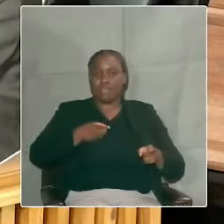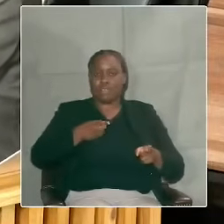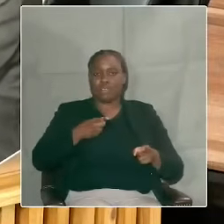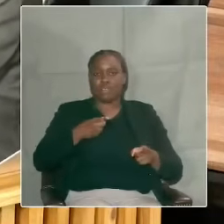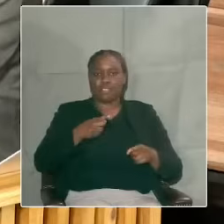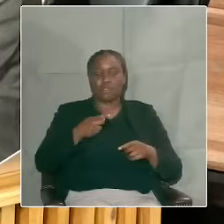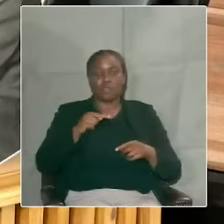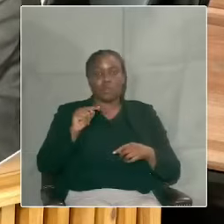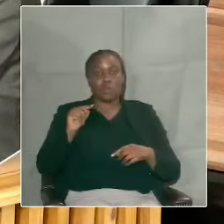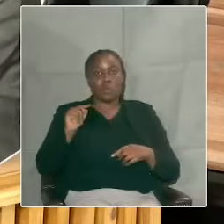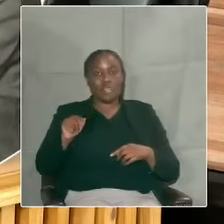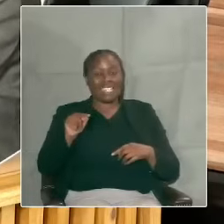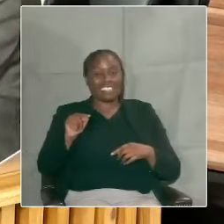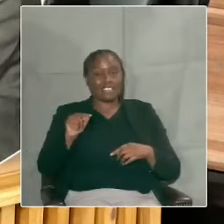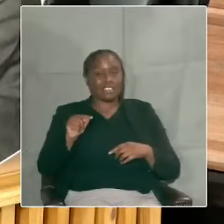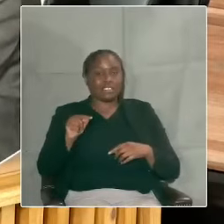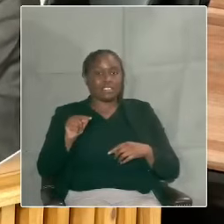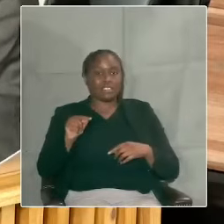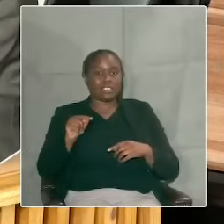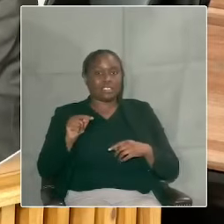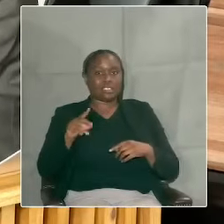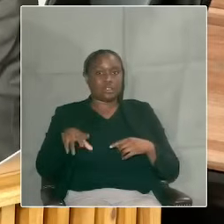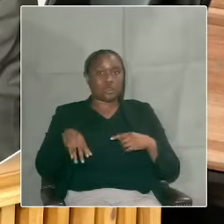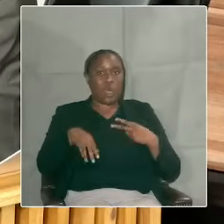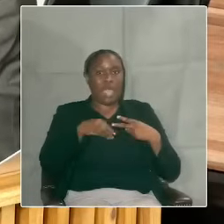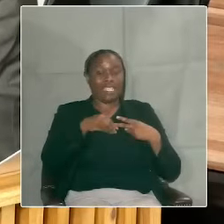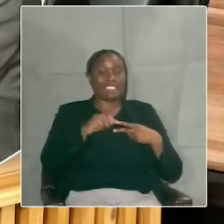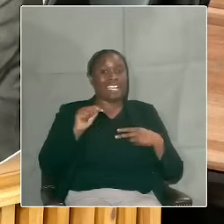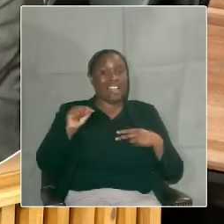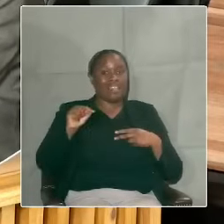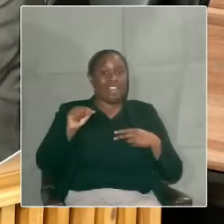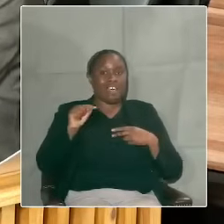implement the extension of that scope.